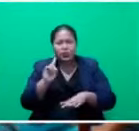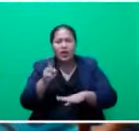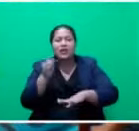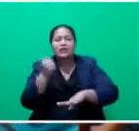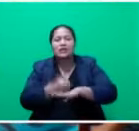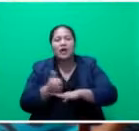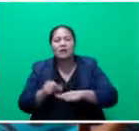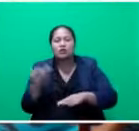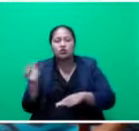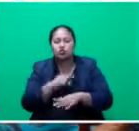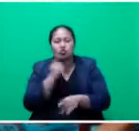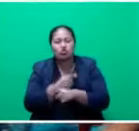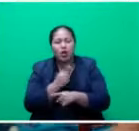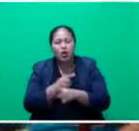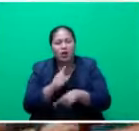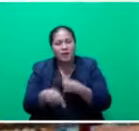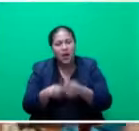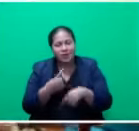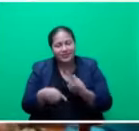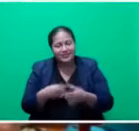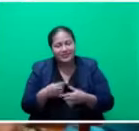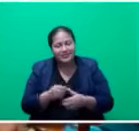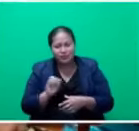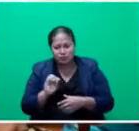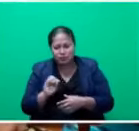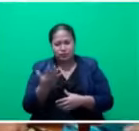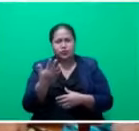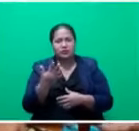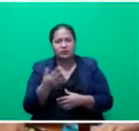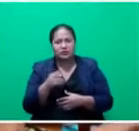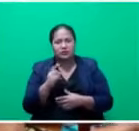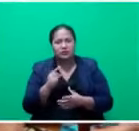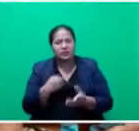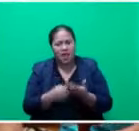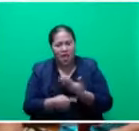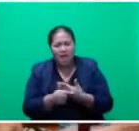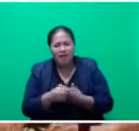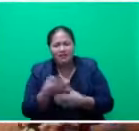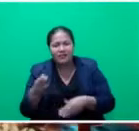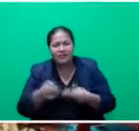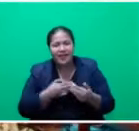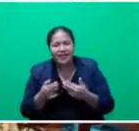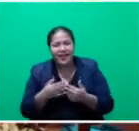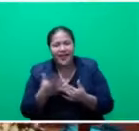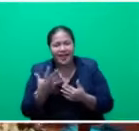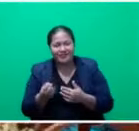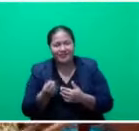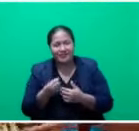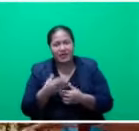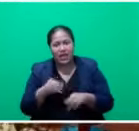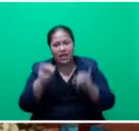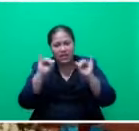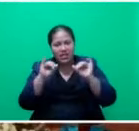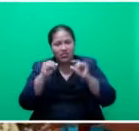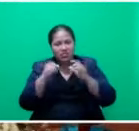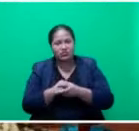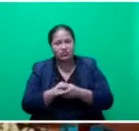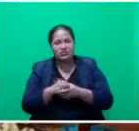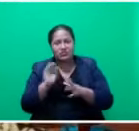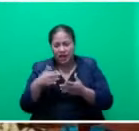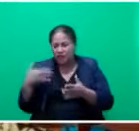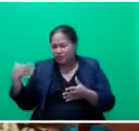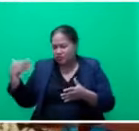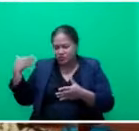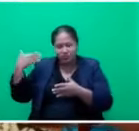All of a sudden, they've been hit by the reality of the matter. There will be no Bula bubble for many months.